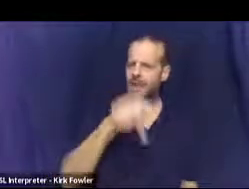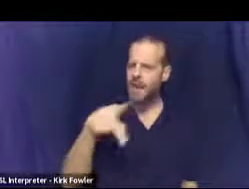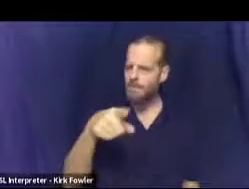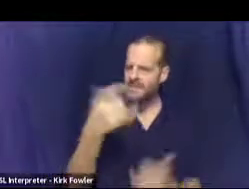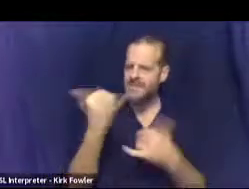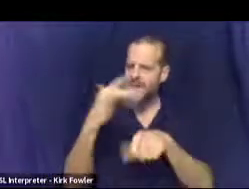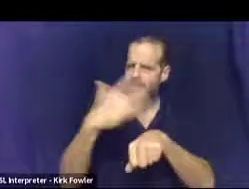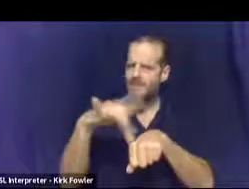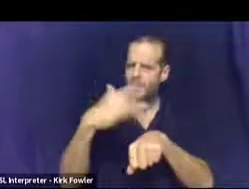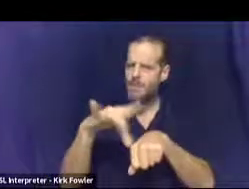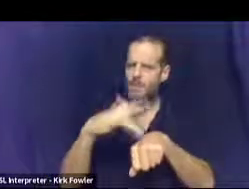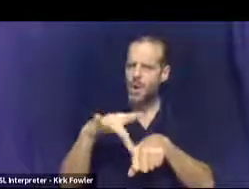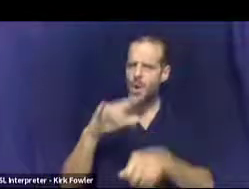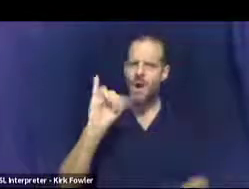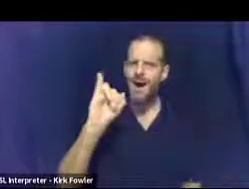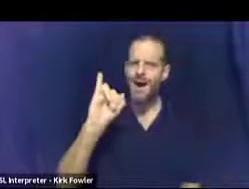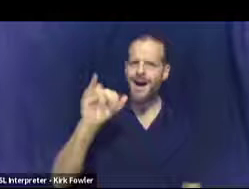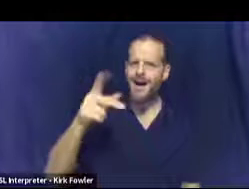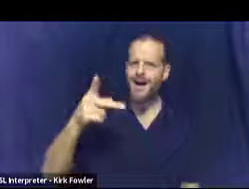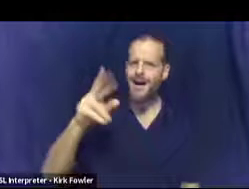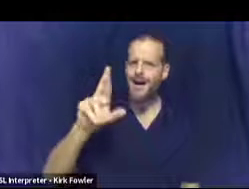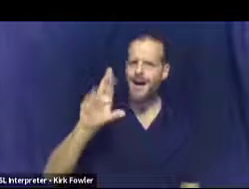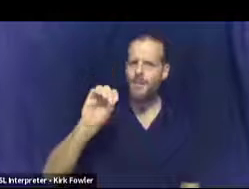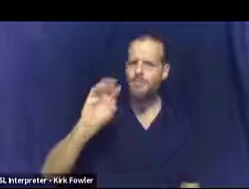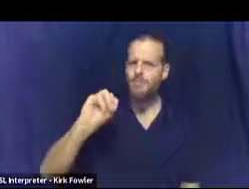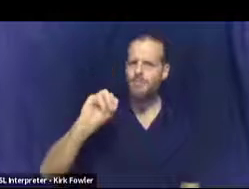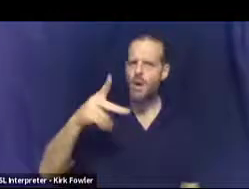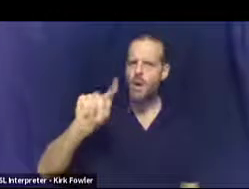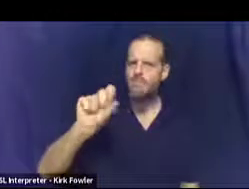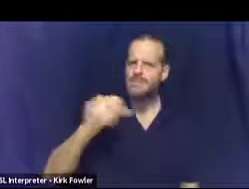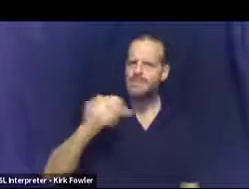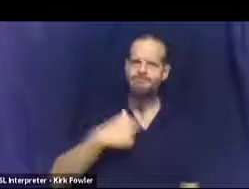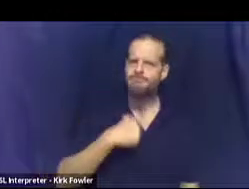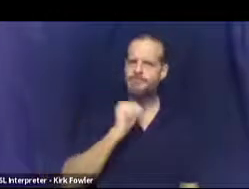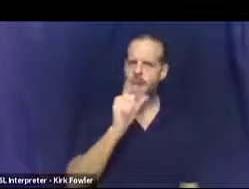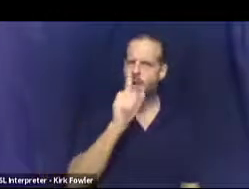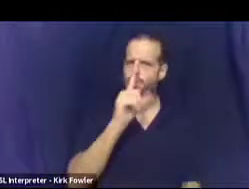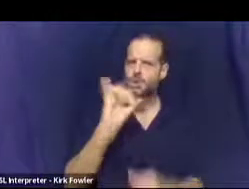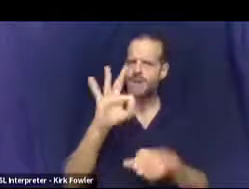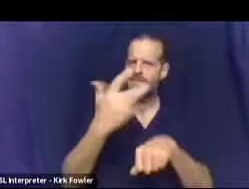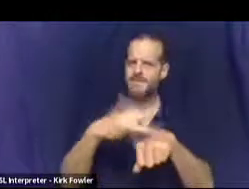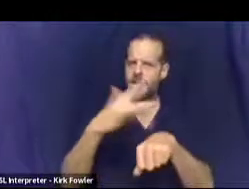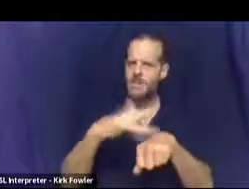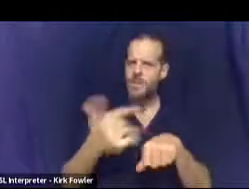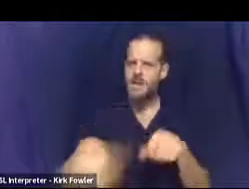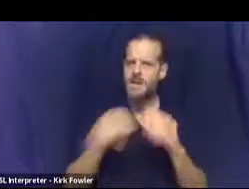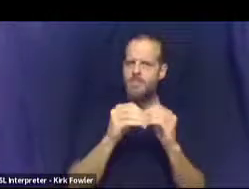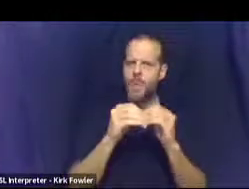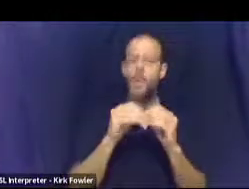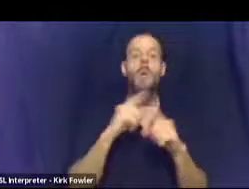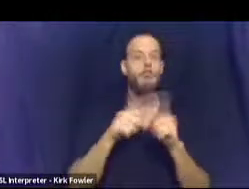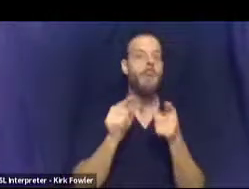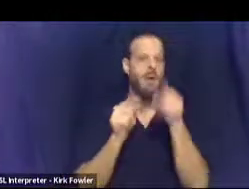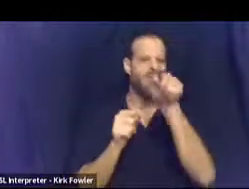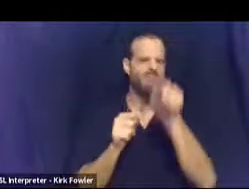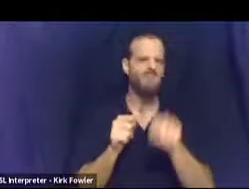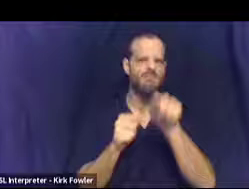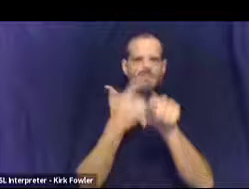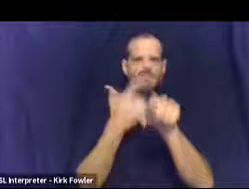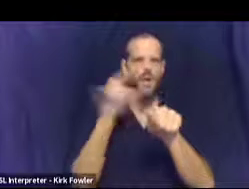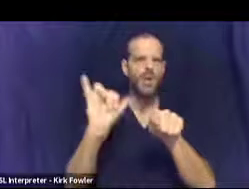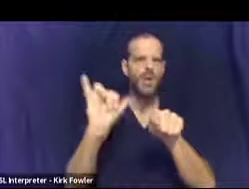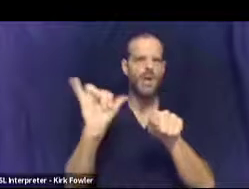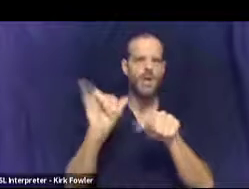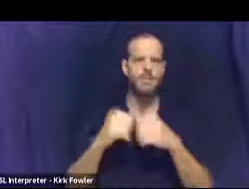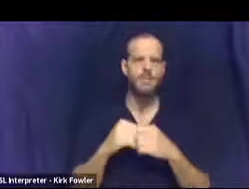And this is, again, a routine within a routine. So the child might find toothbrush on their calendar, but then have this mini routine or calendar within that activity.